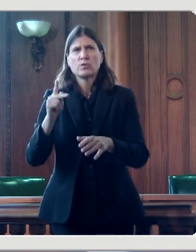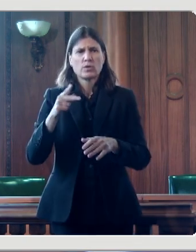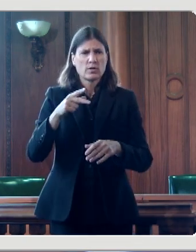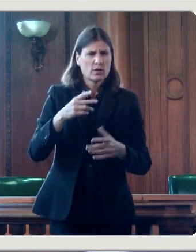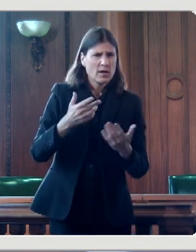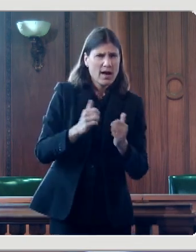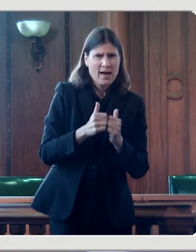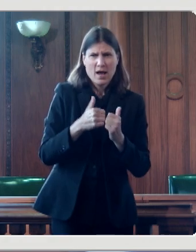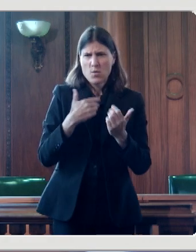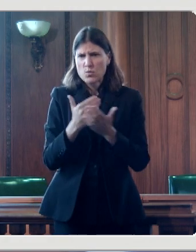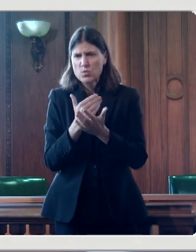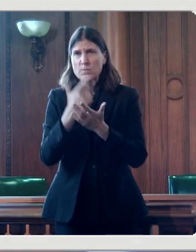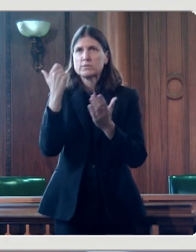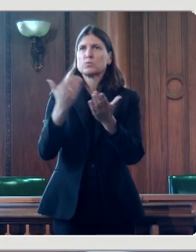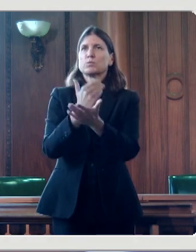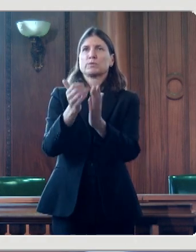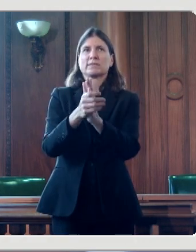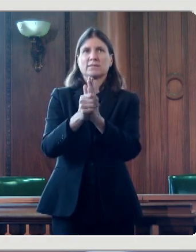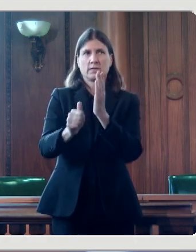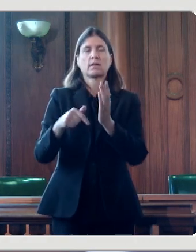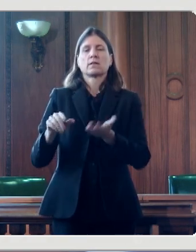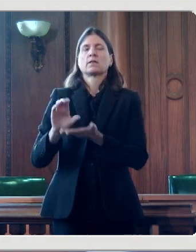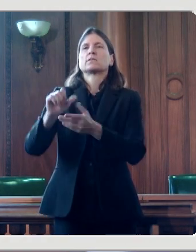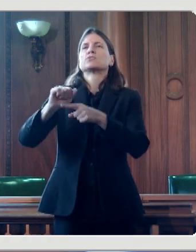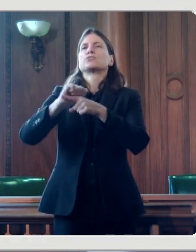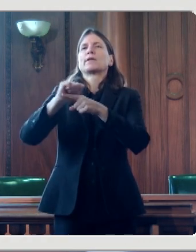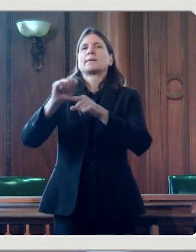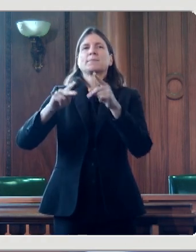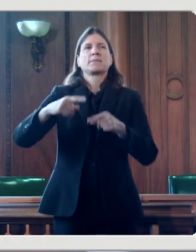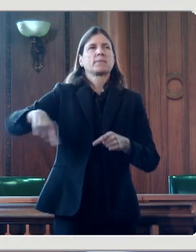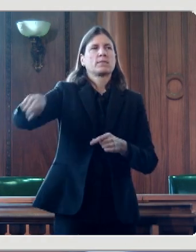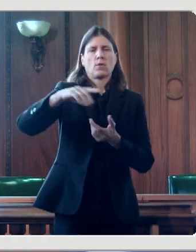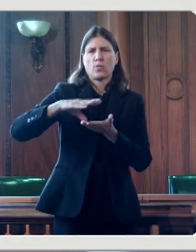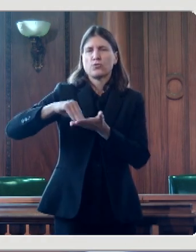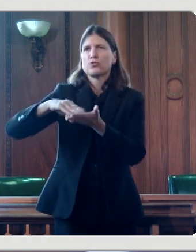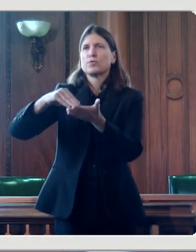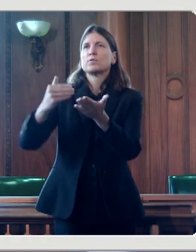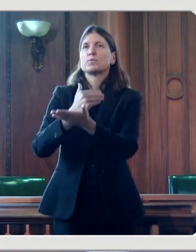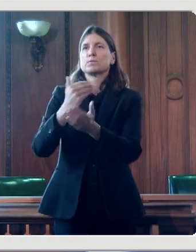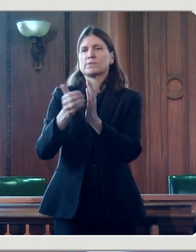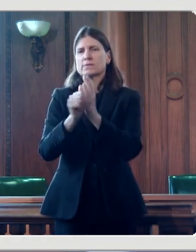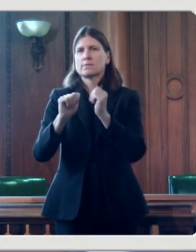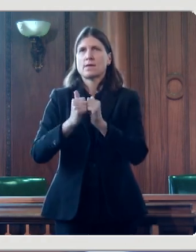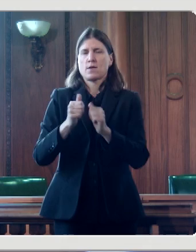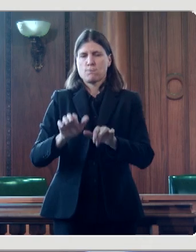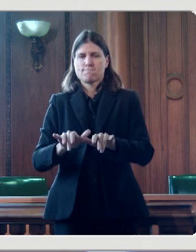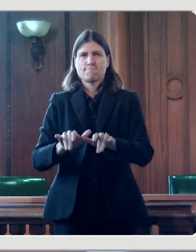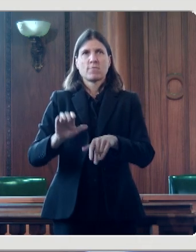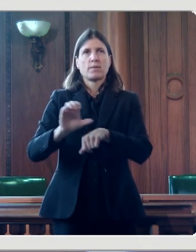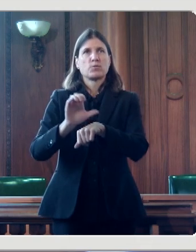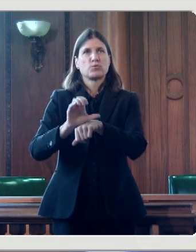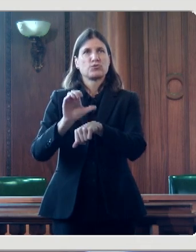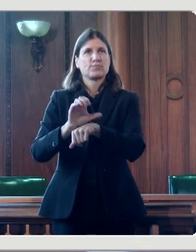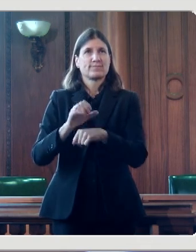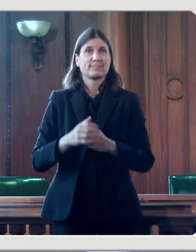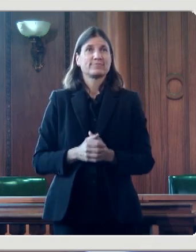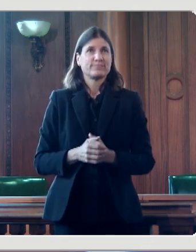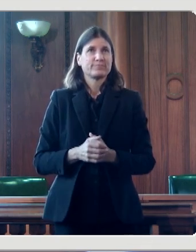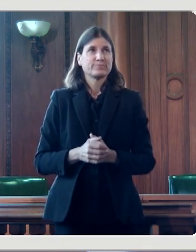Solicitor Ed Pakula. And the last thing I'll say before I turn it over to our medical